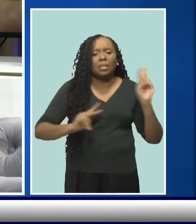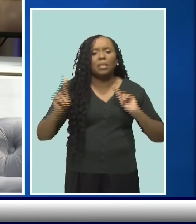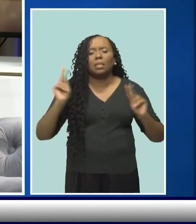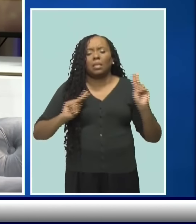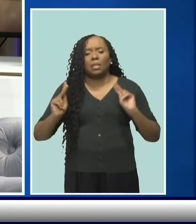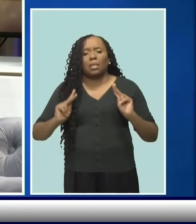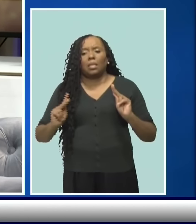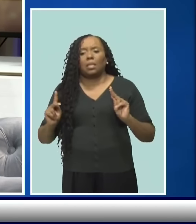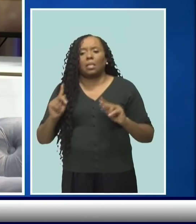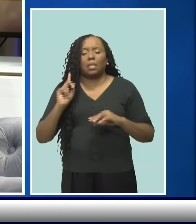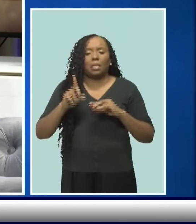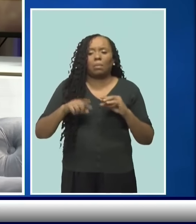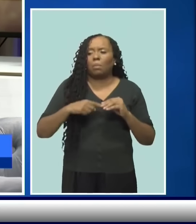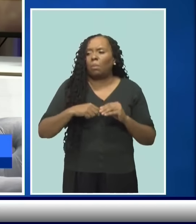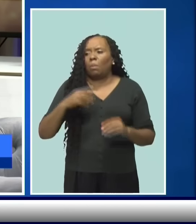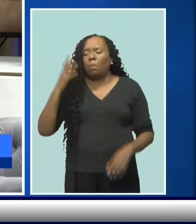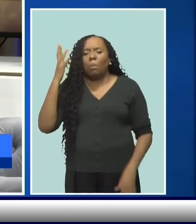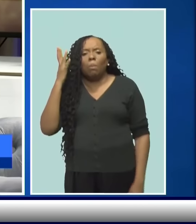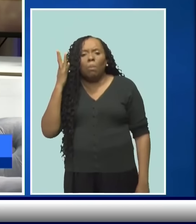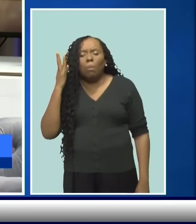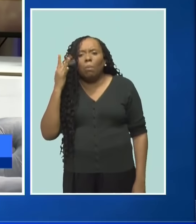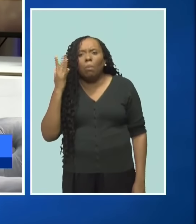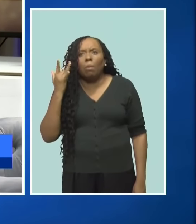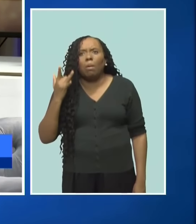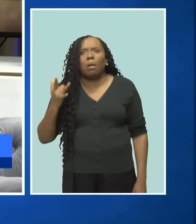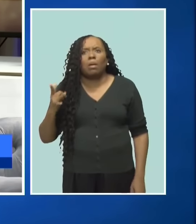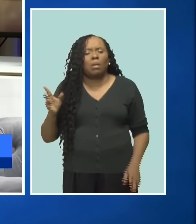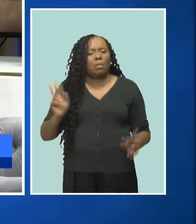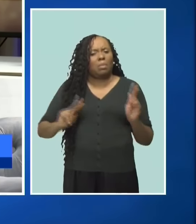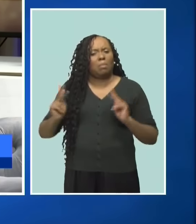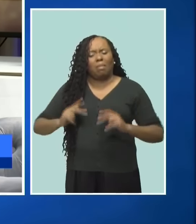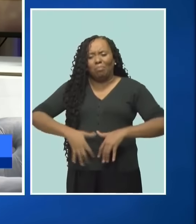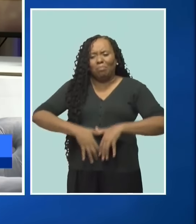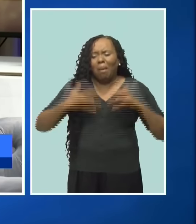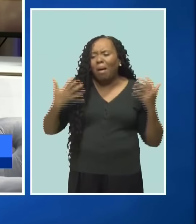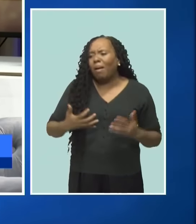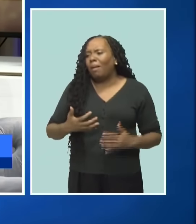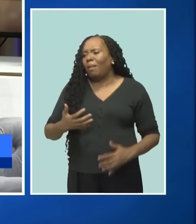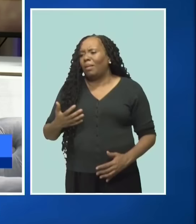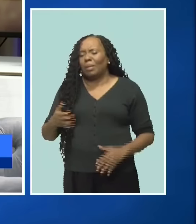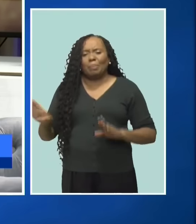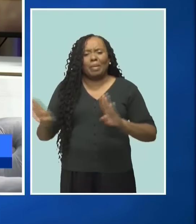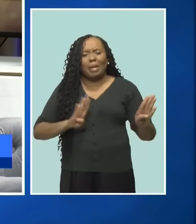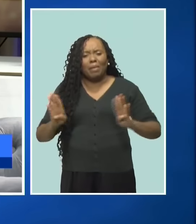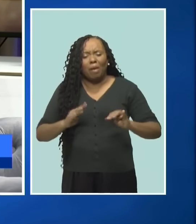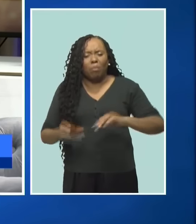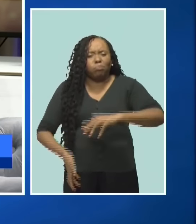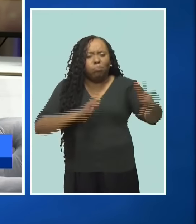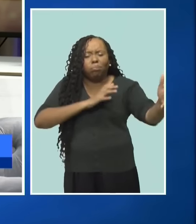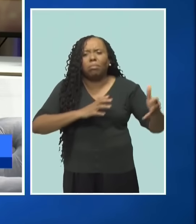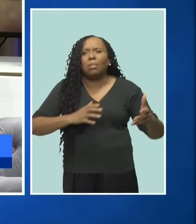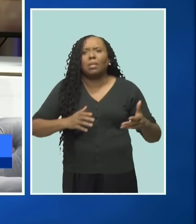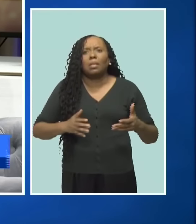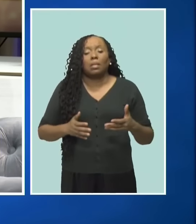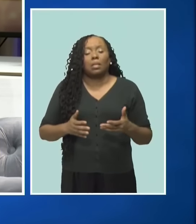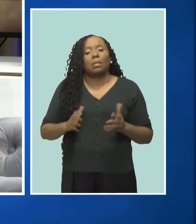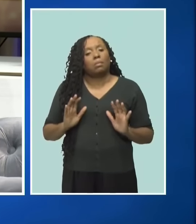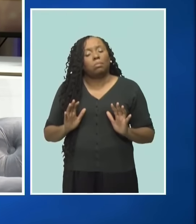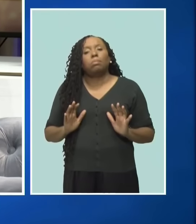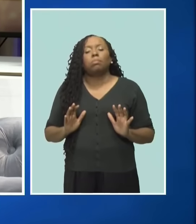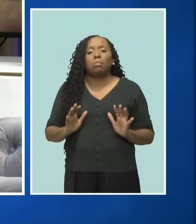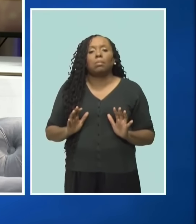more about why our, you know, why our people are behaving like that, why our young people are behaving like that. And then we looked at it, we saw it as